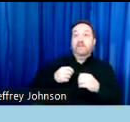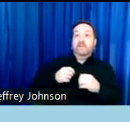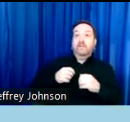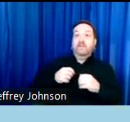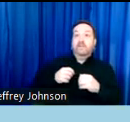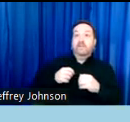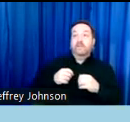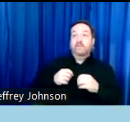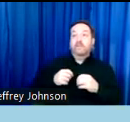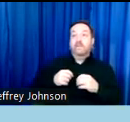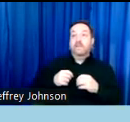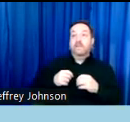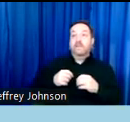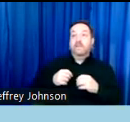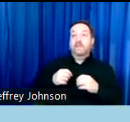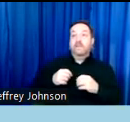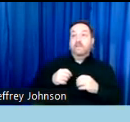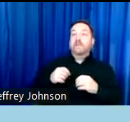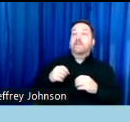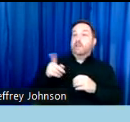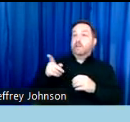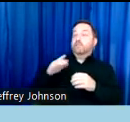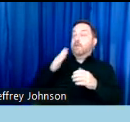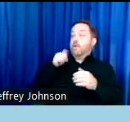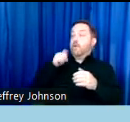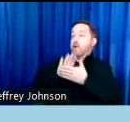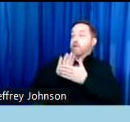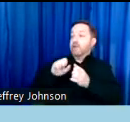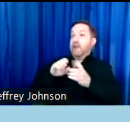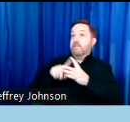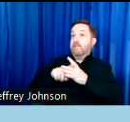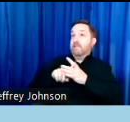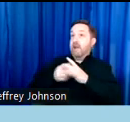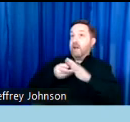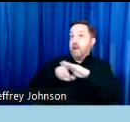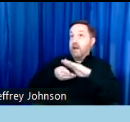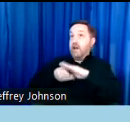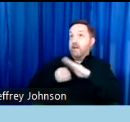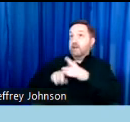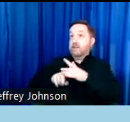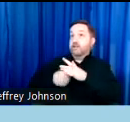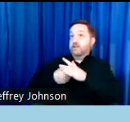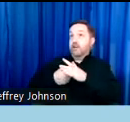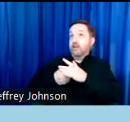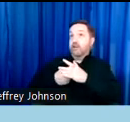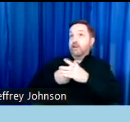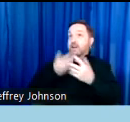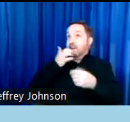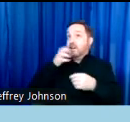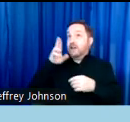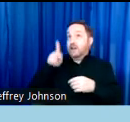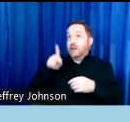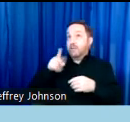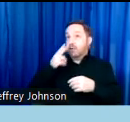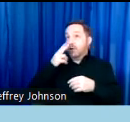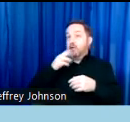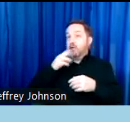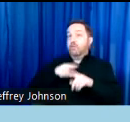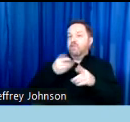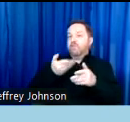have the oven turn on, heat up, all those